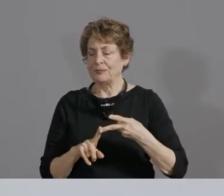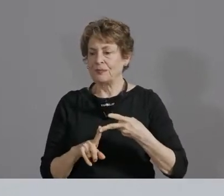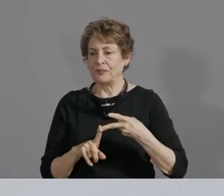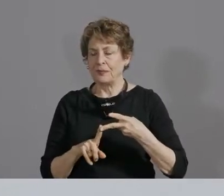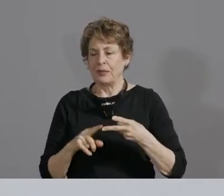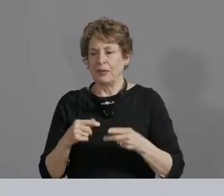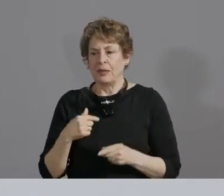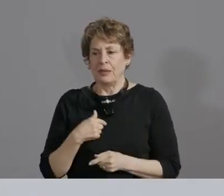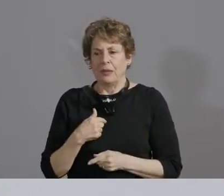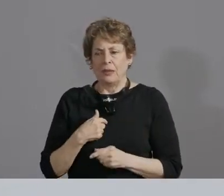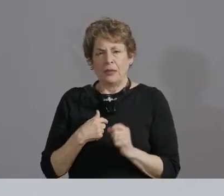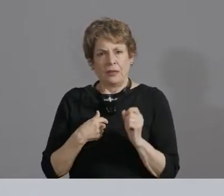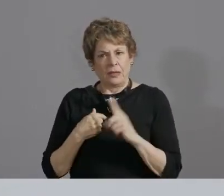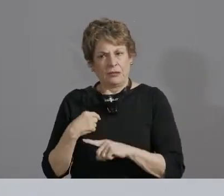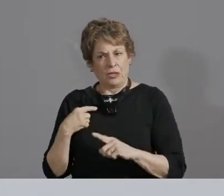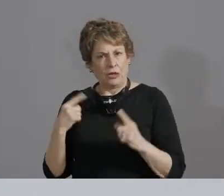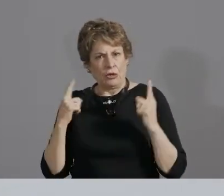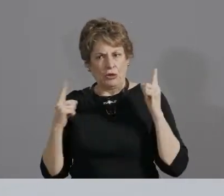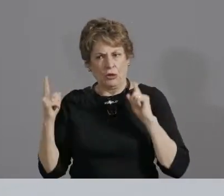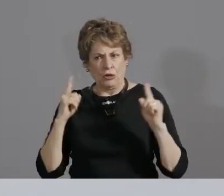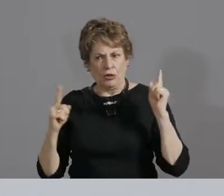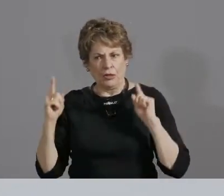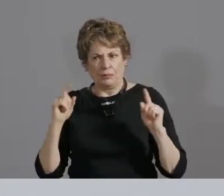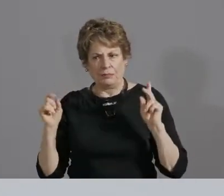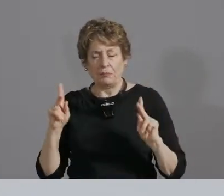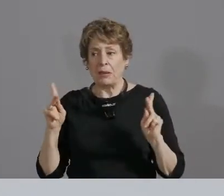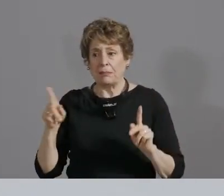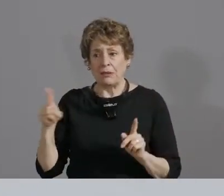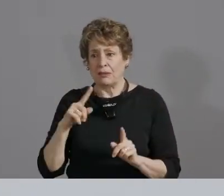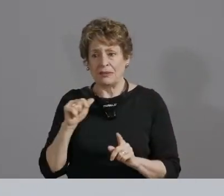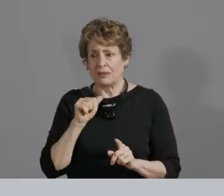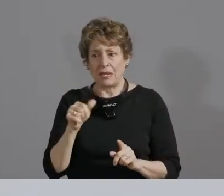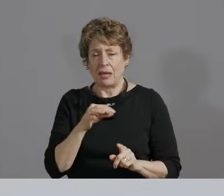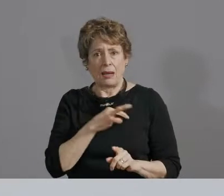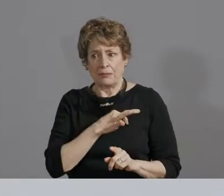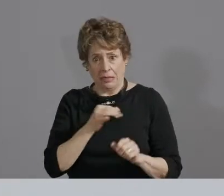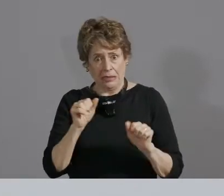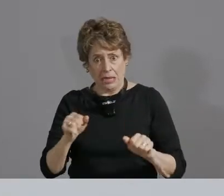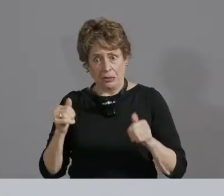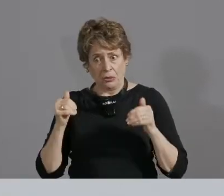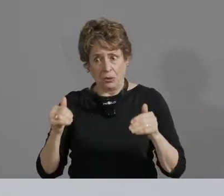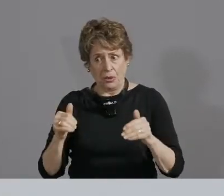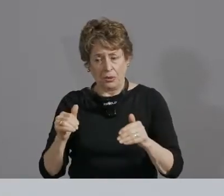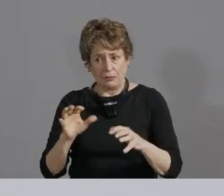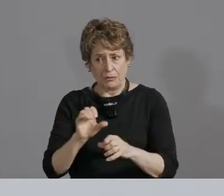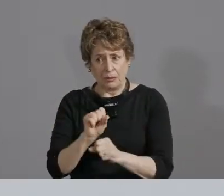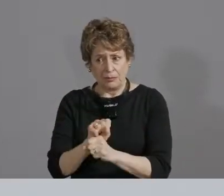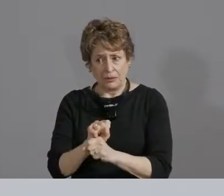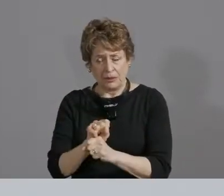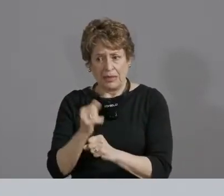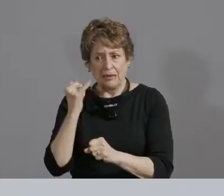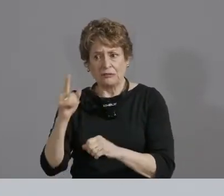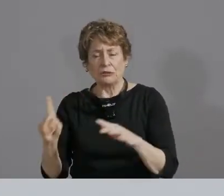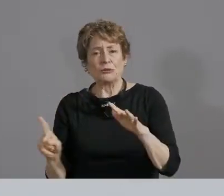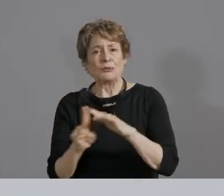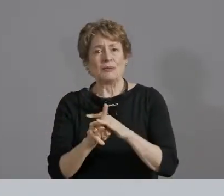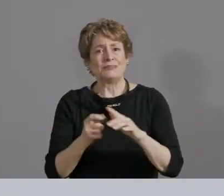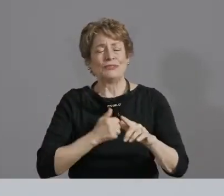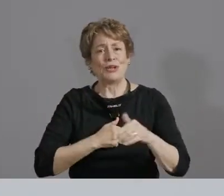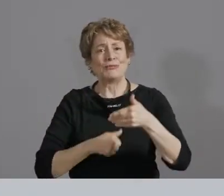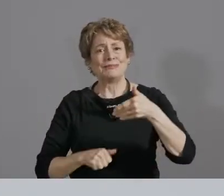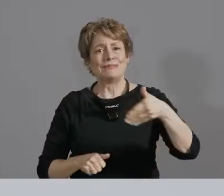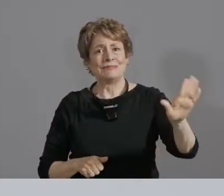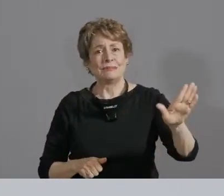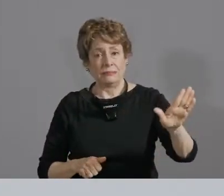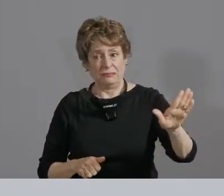confused people being able to book appointments on the state appointments site and then getting turned away when they show up to get their vaccinations. Why